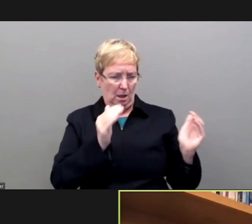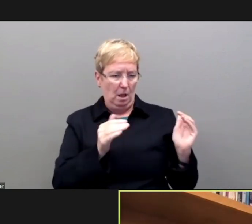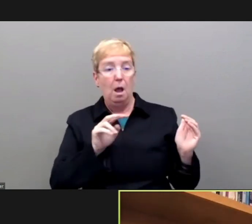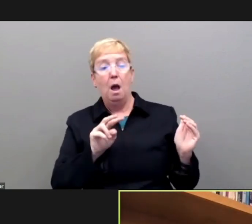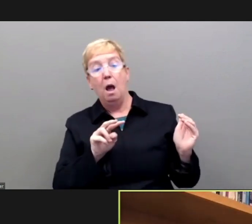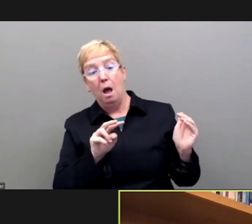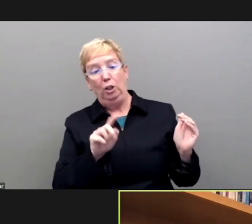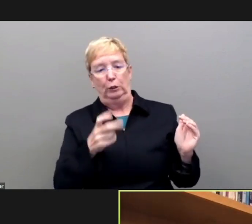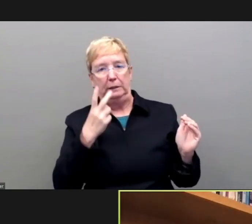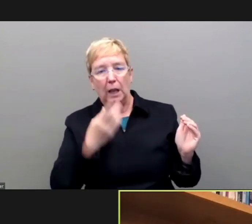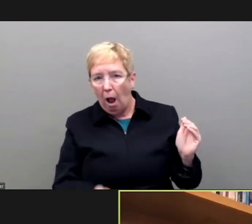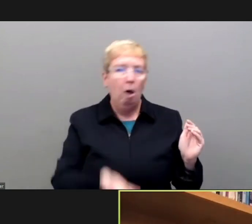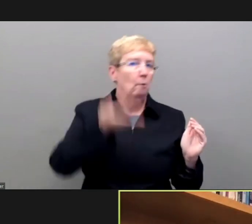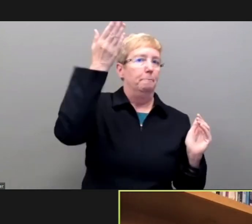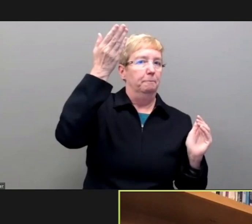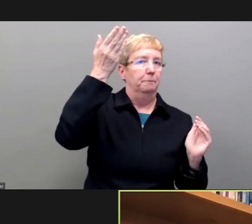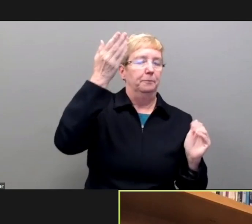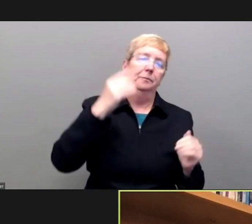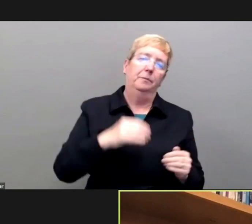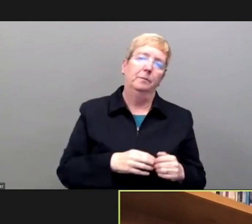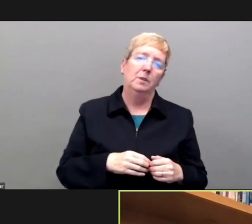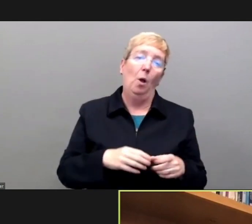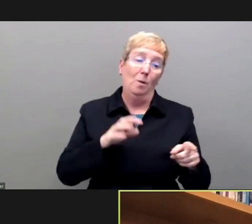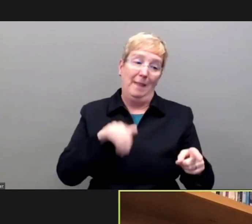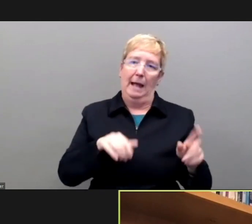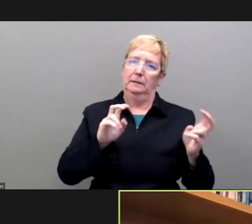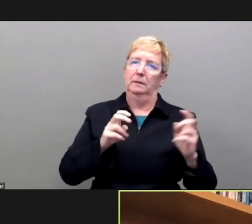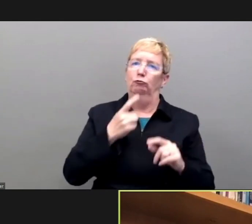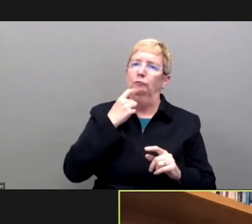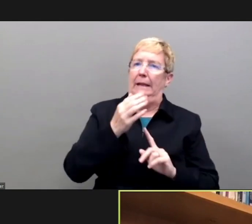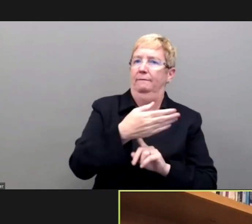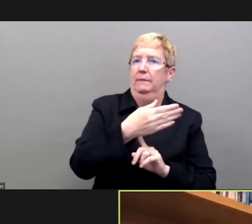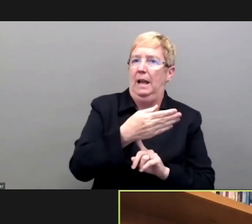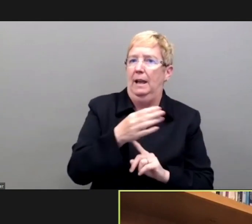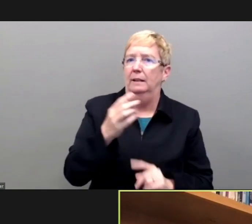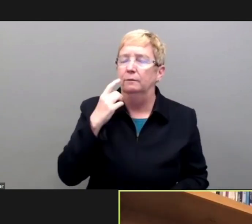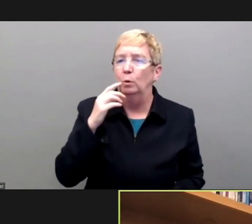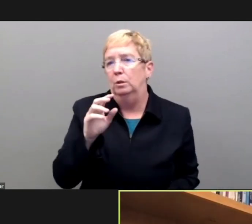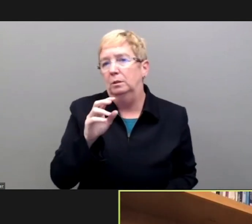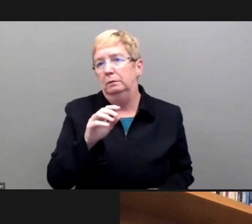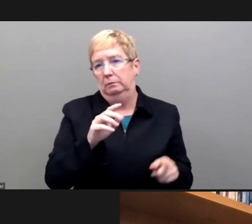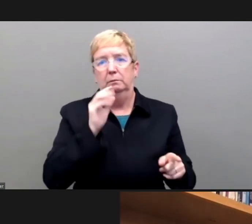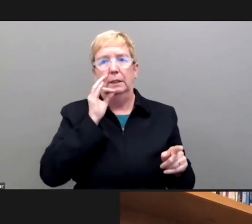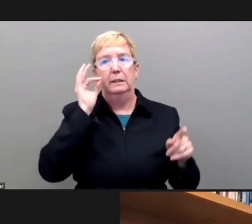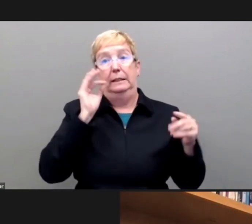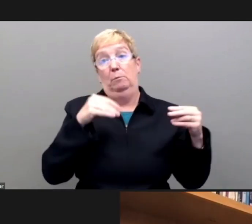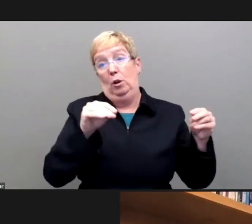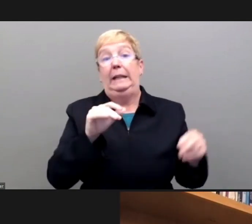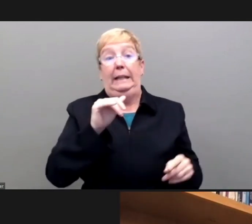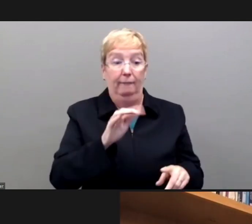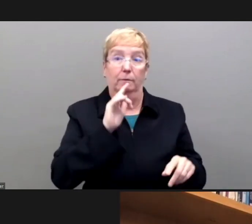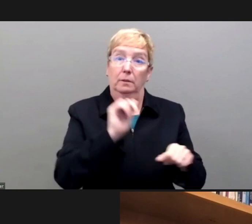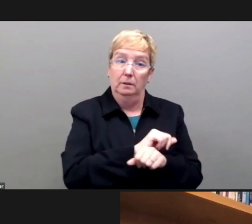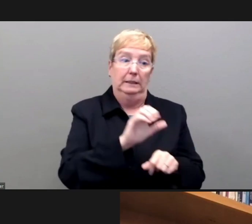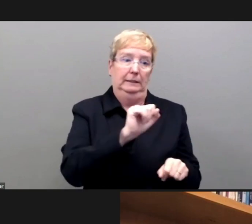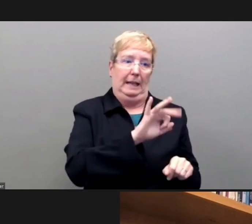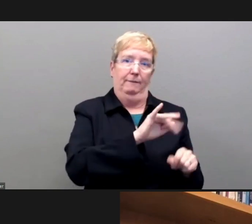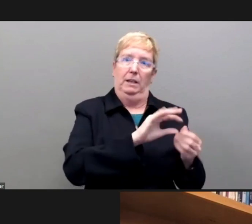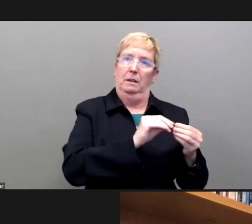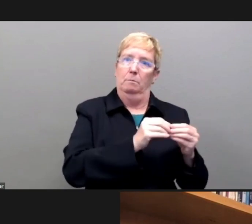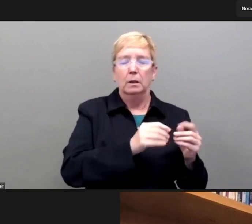almost immediately. So that gives us sort of the red flag we need to look further. Thank you. Thank you, Dr.